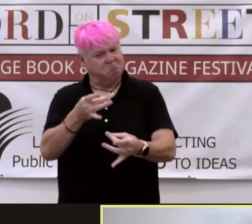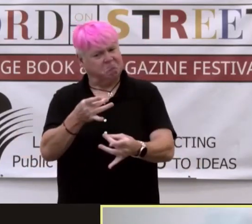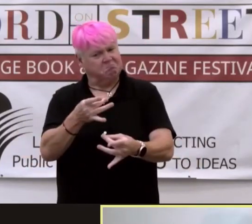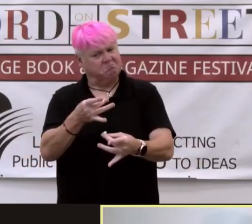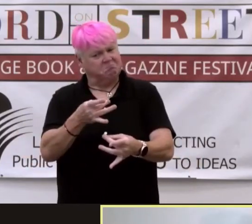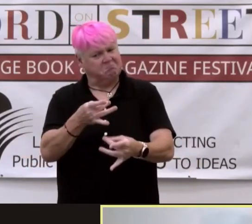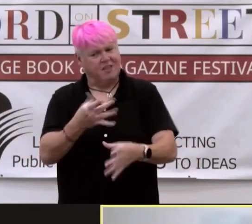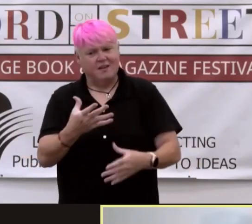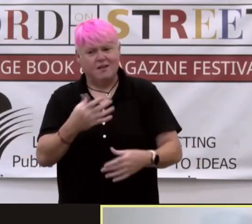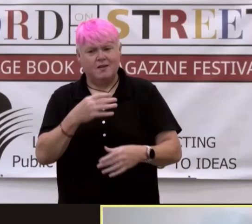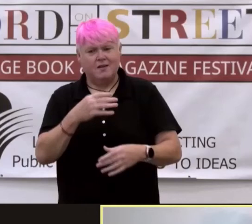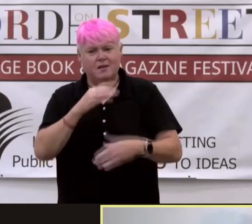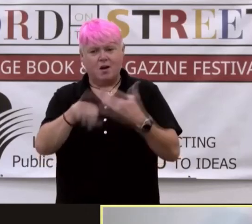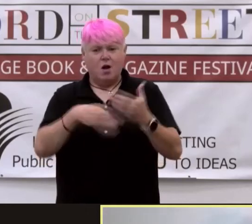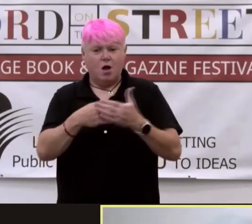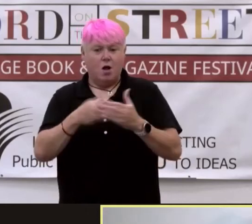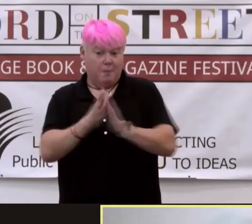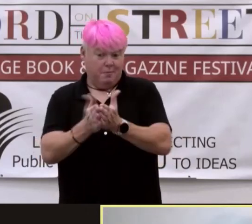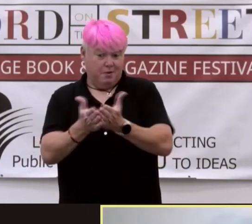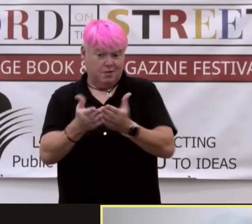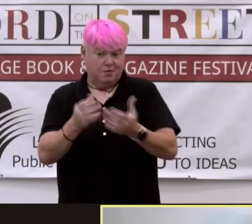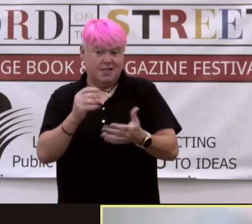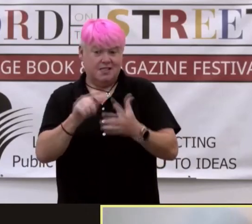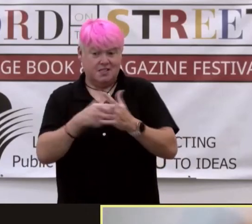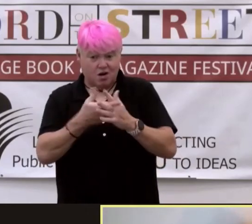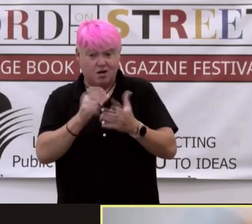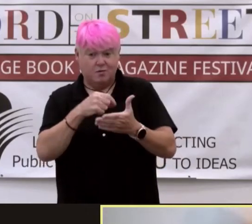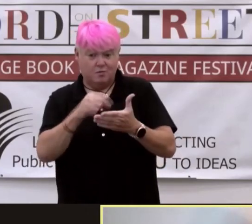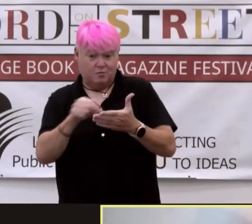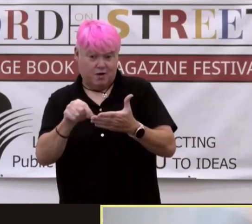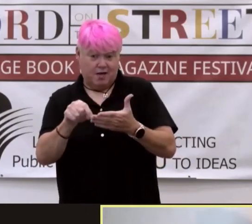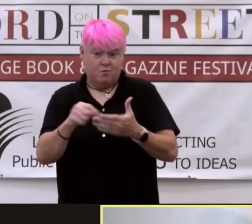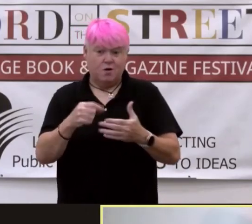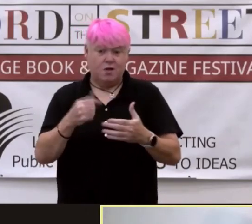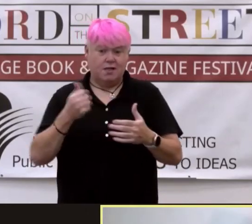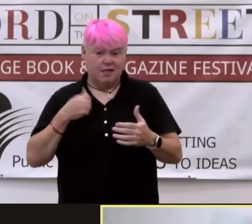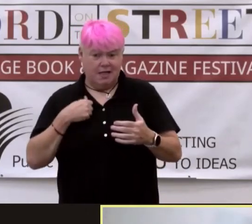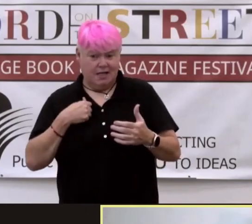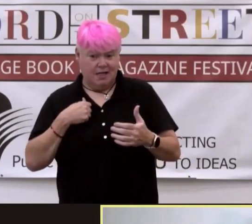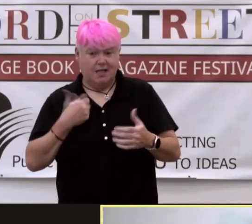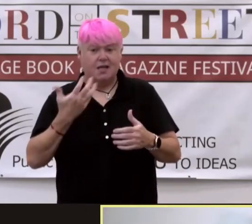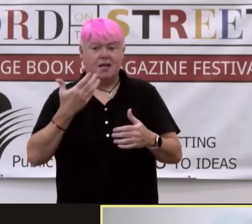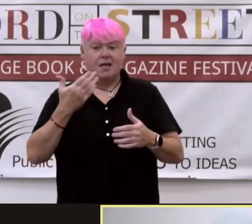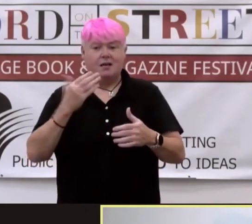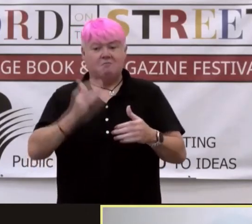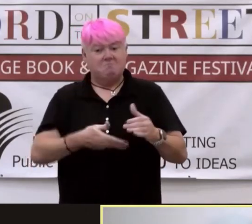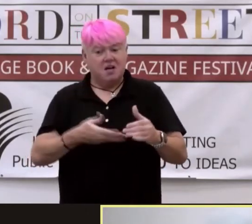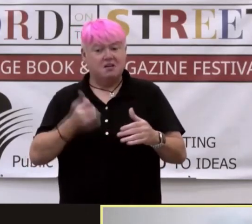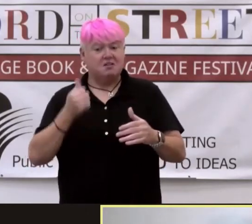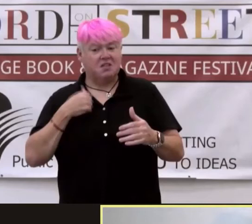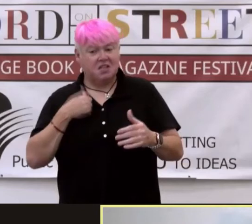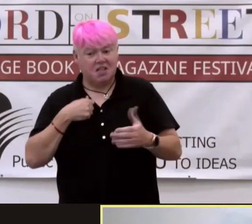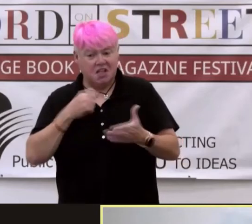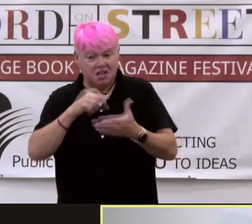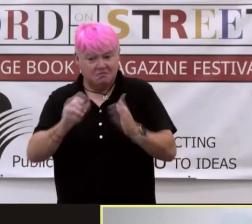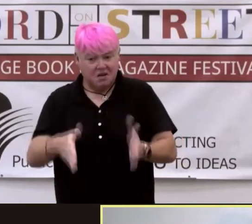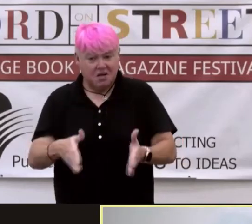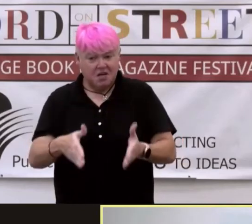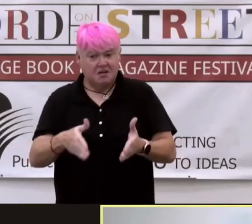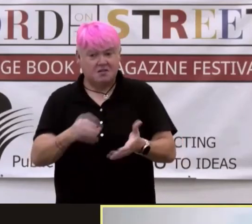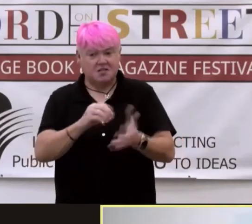books were set in Canada. I only queried Canadian agents and Canadian publishers as a Canadian author, and they were like, "We don't want